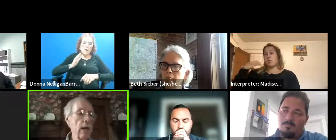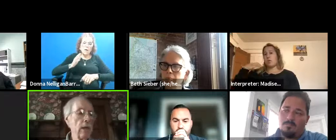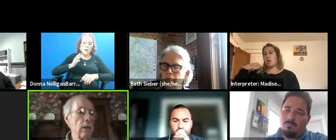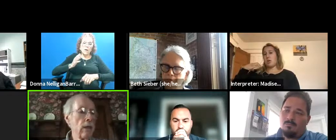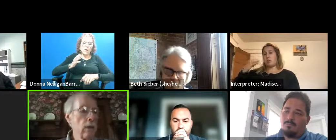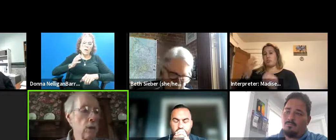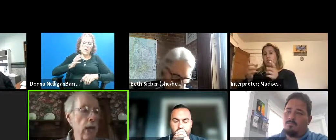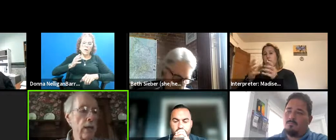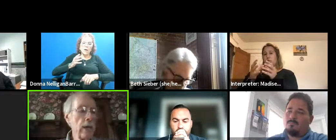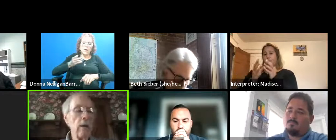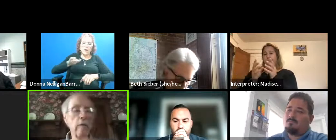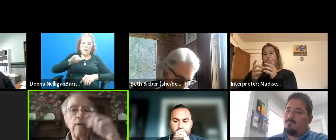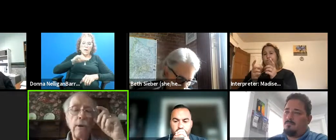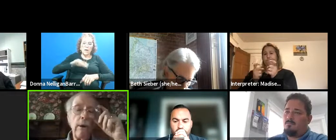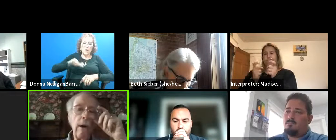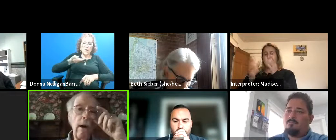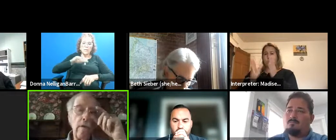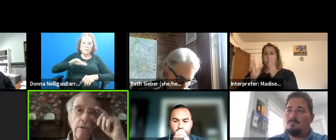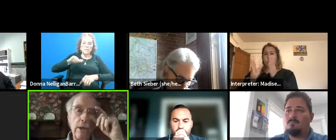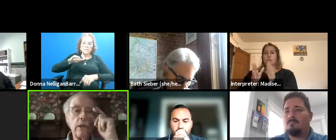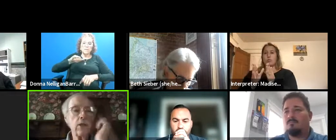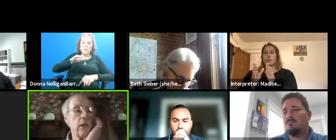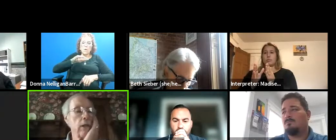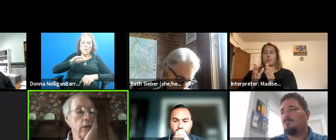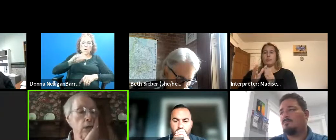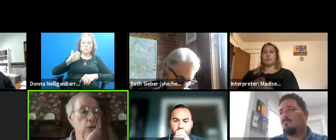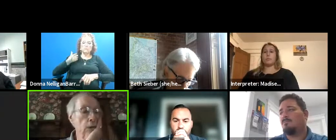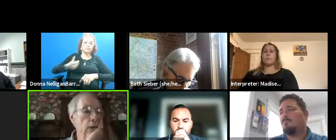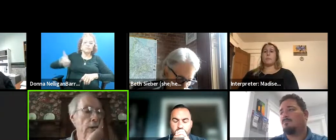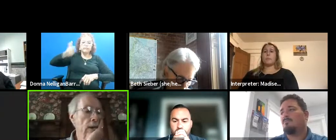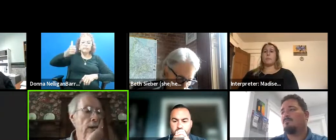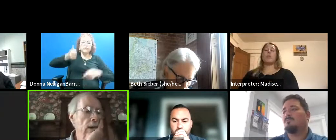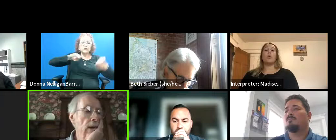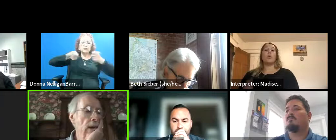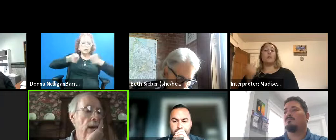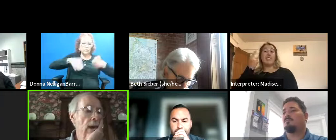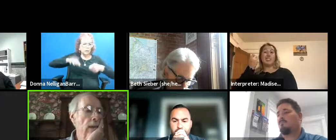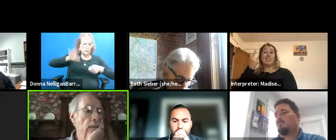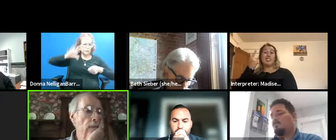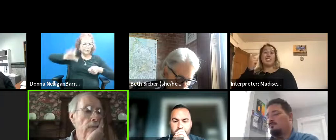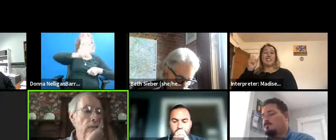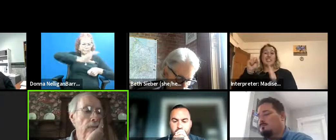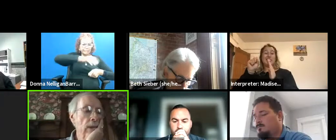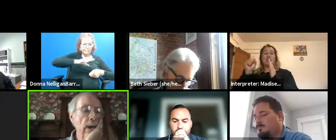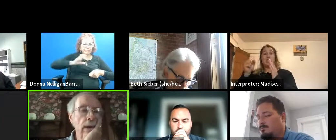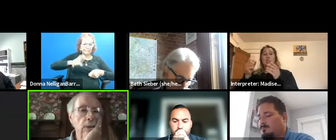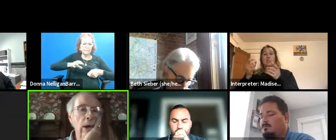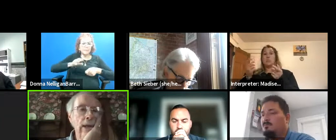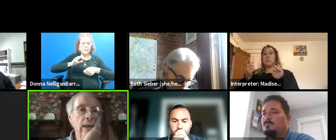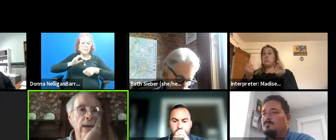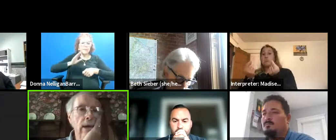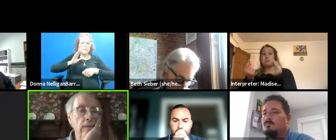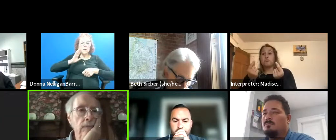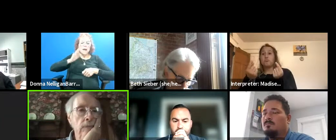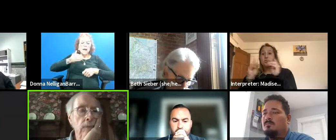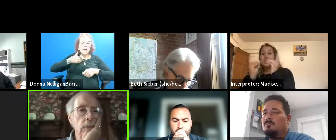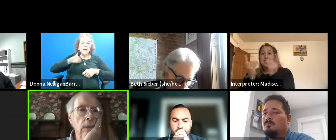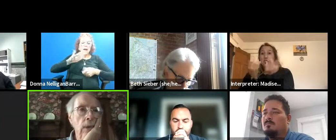get a clear understanding of the state of their district currently, and what